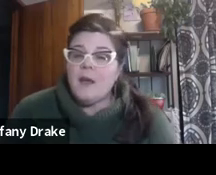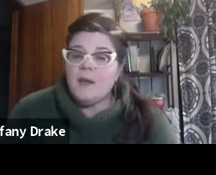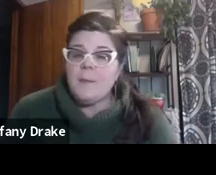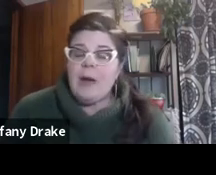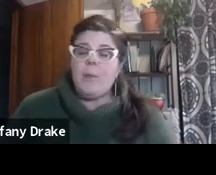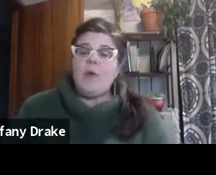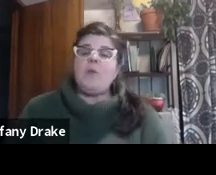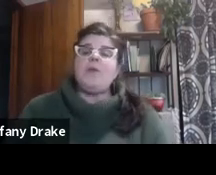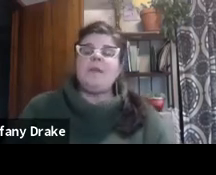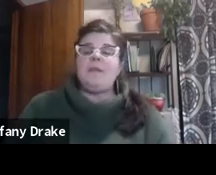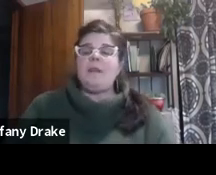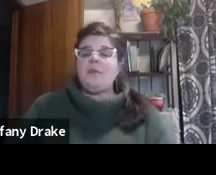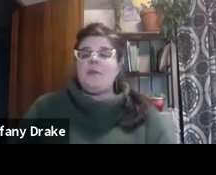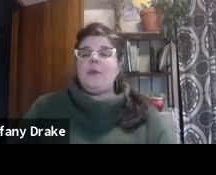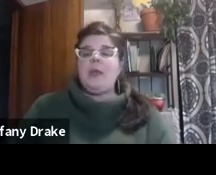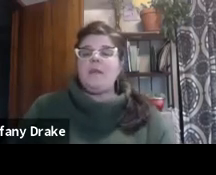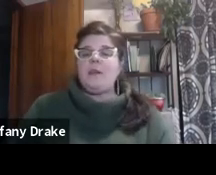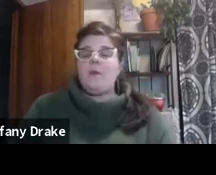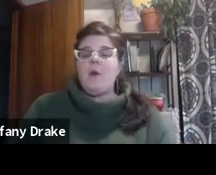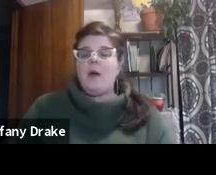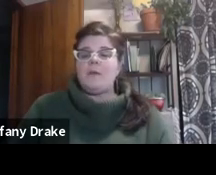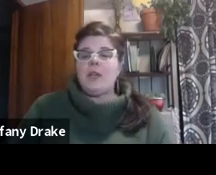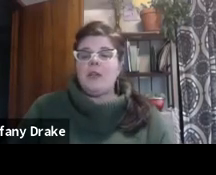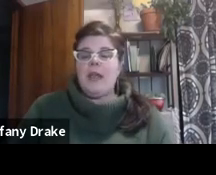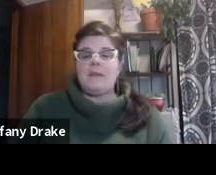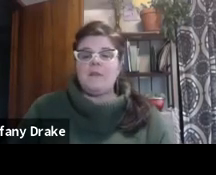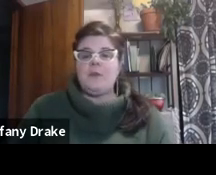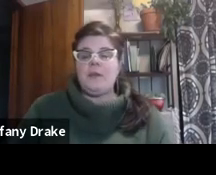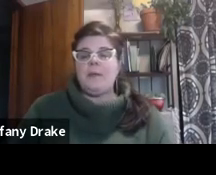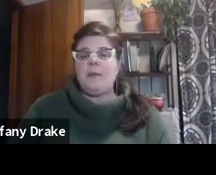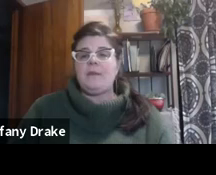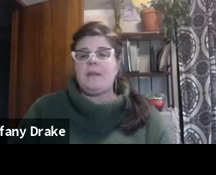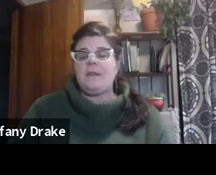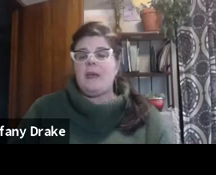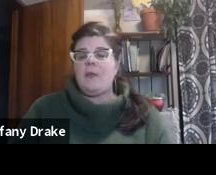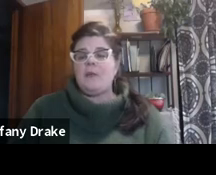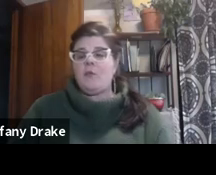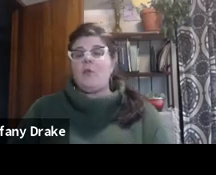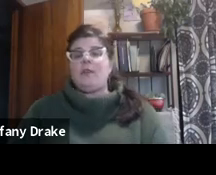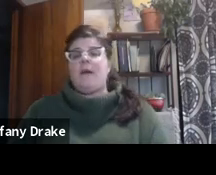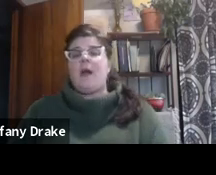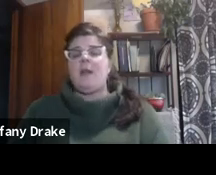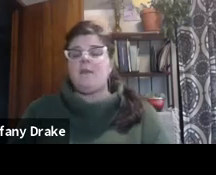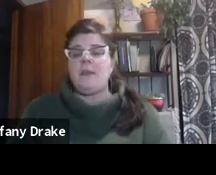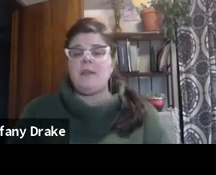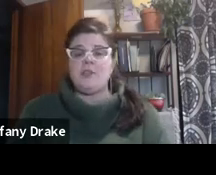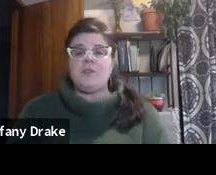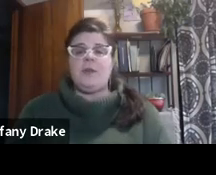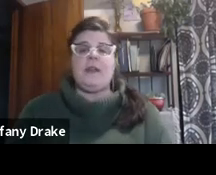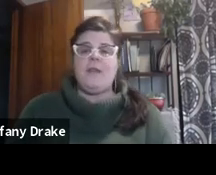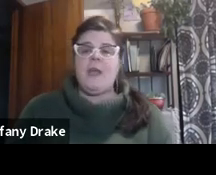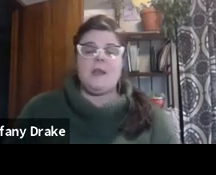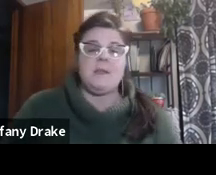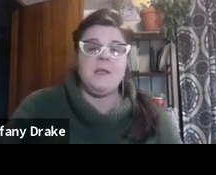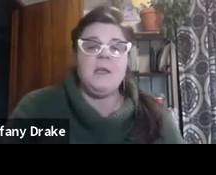Yes, Tanya, the PowerPoint will be available to you guys. I know Michelle had asked if she was going to be able to send this out. That's totally fine. So I think she's doing